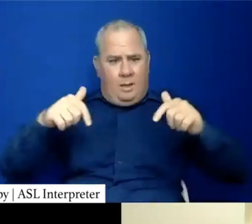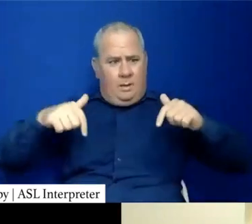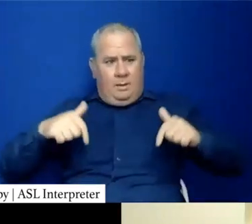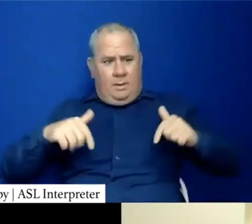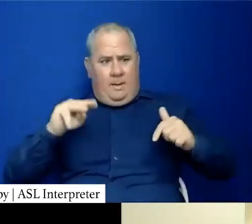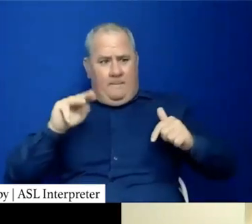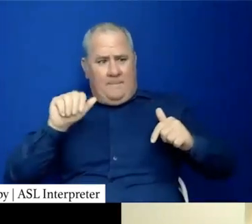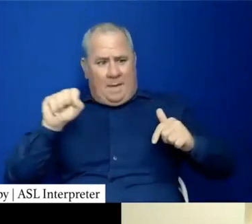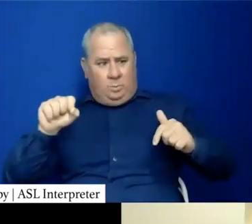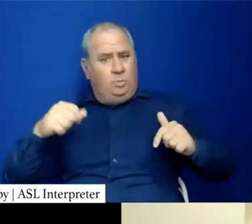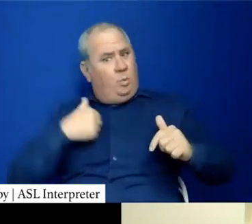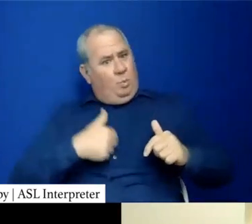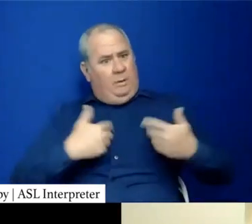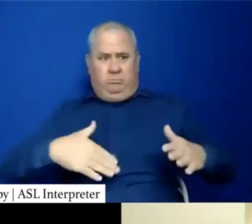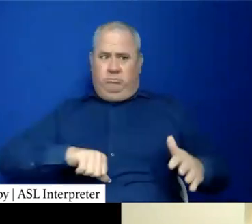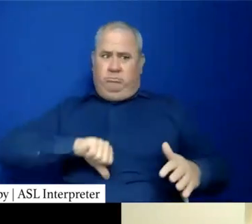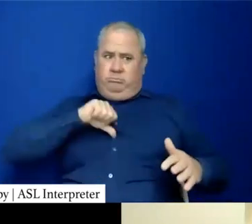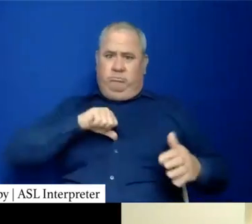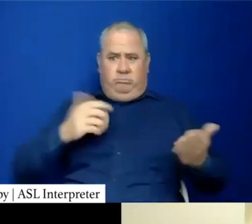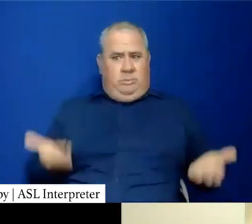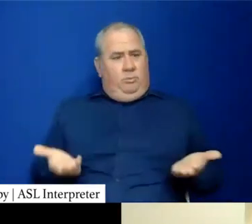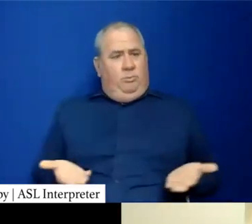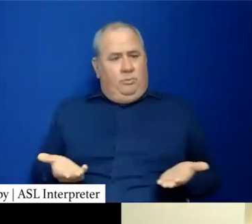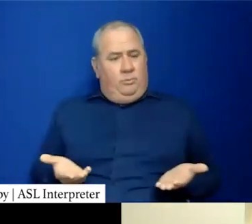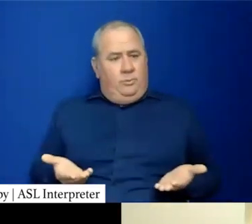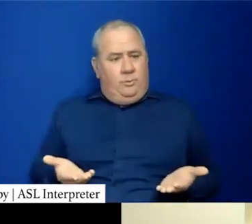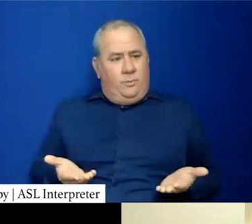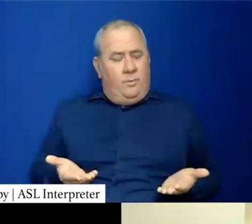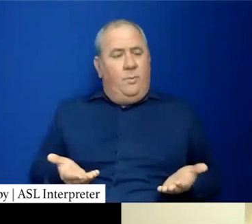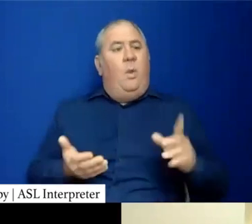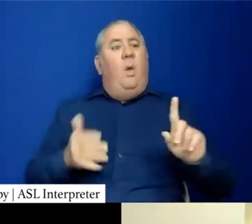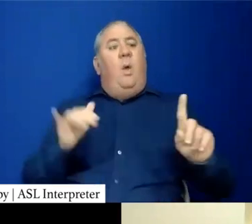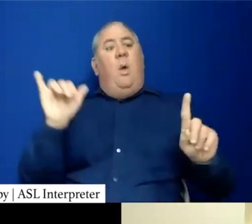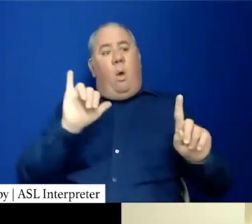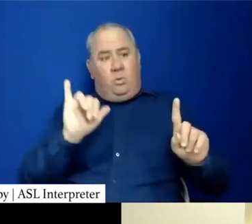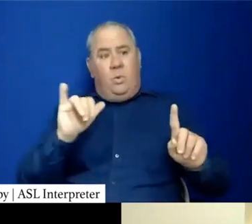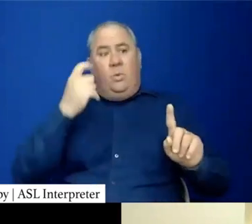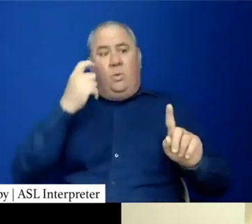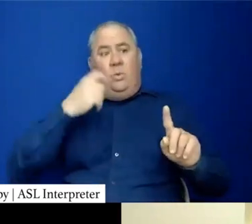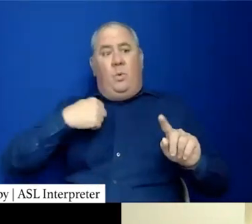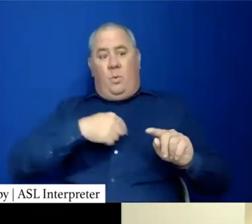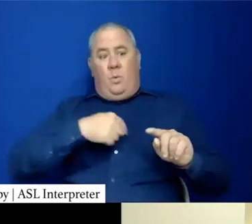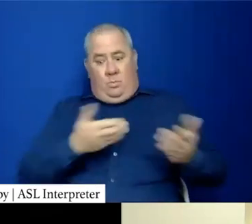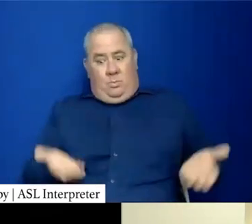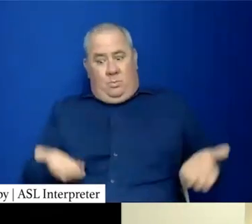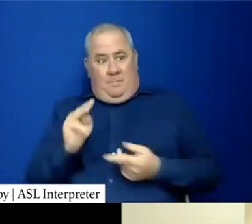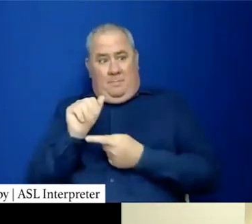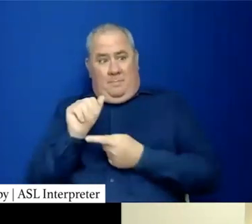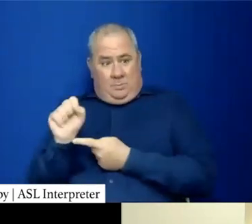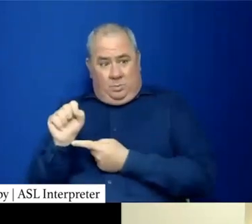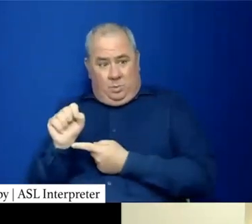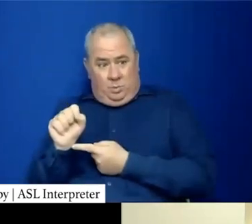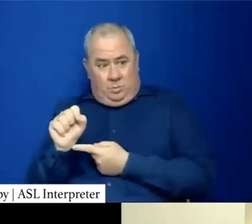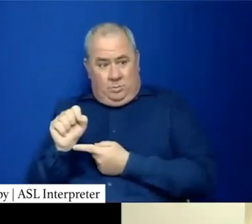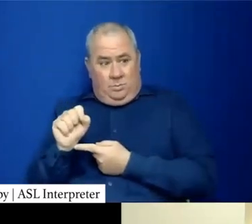ourselves for a lot of things. But we are also the state where, you know, within living memory,